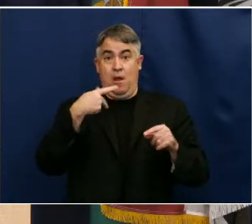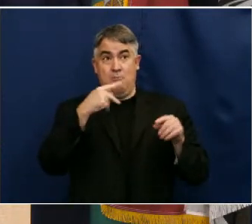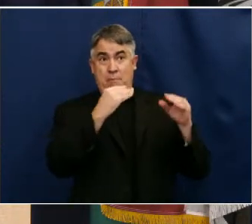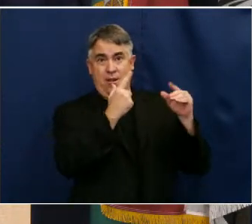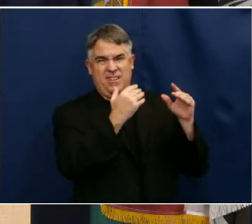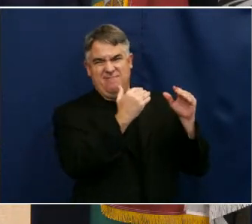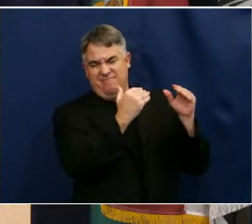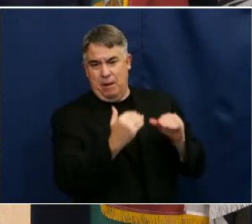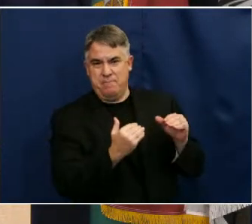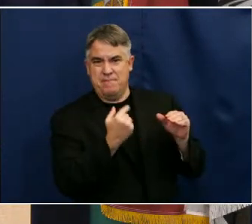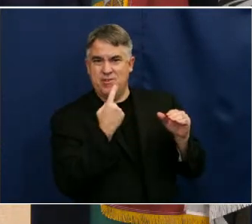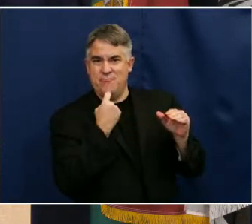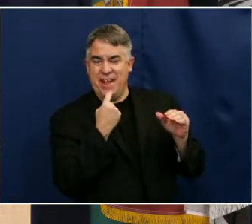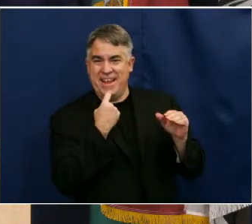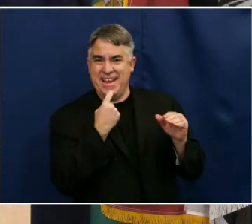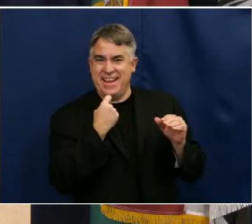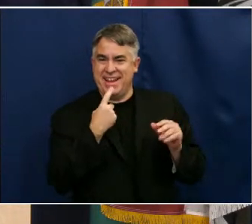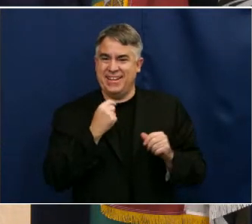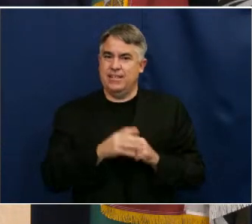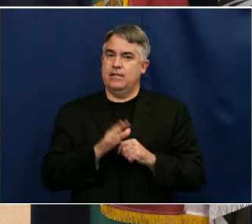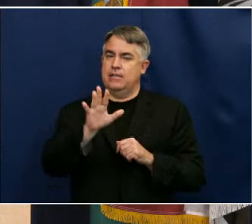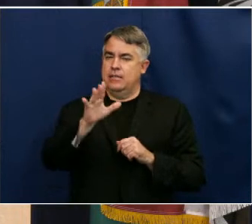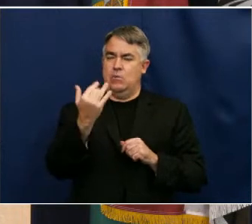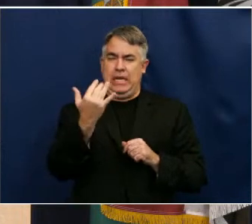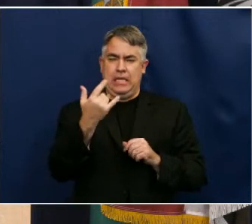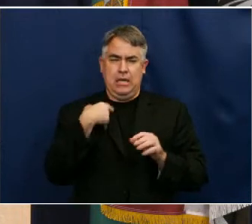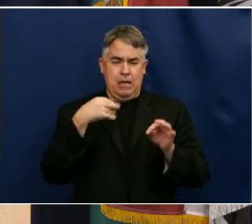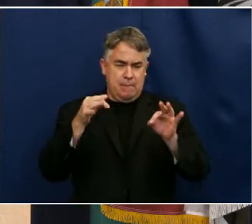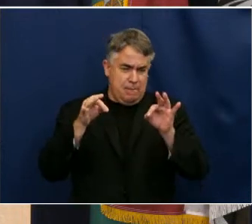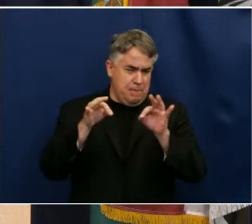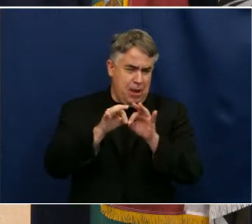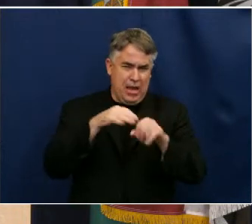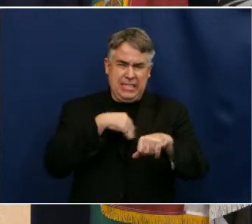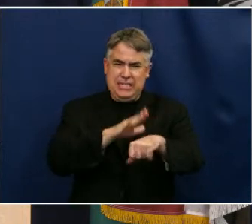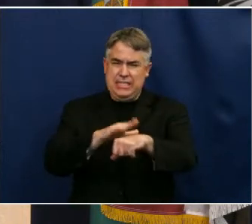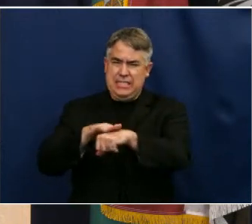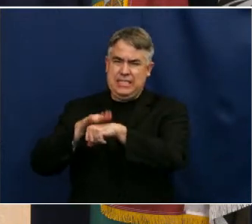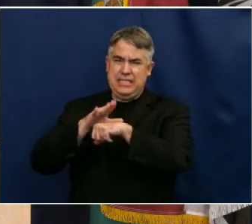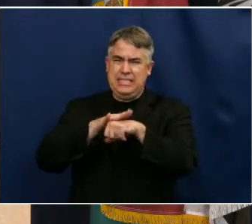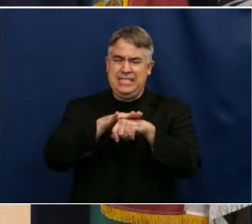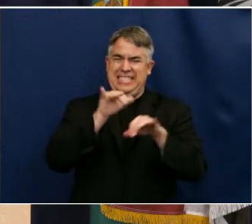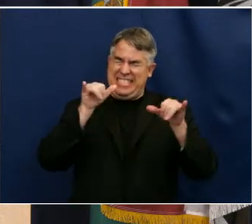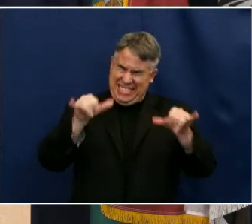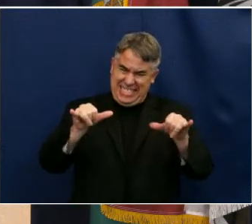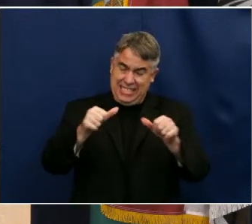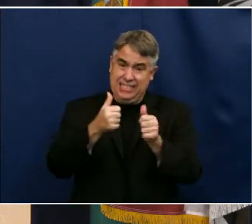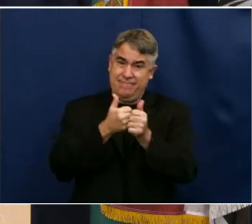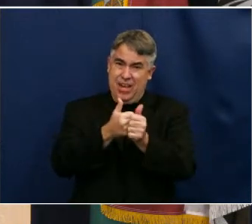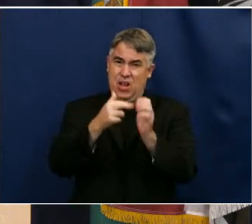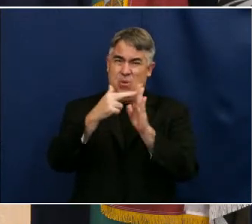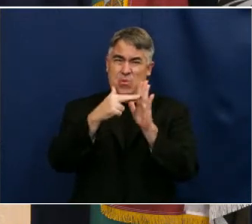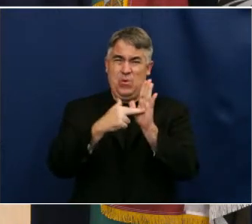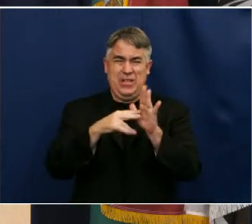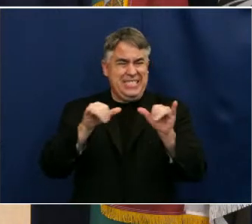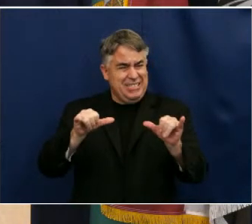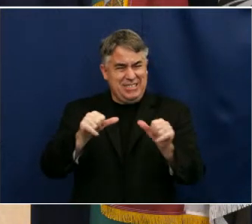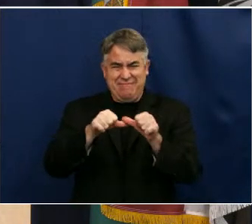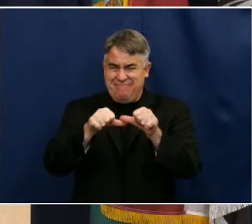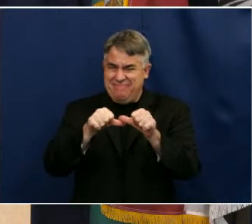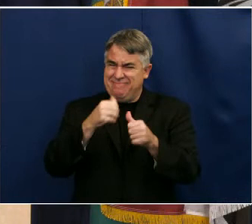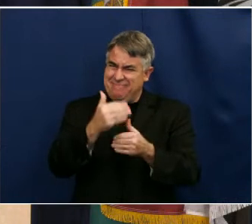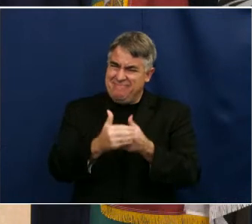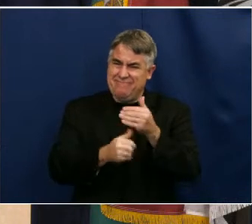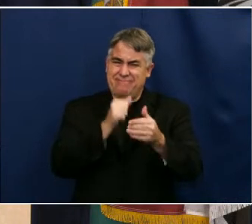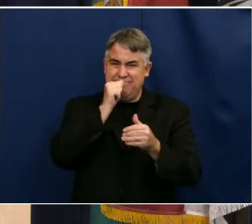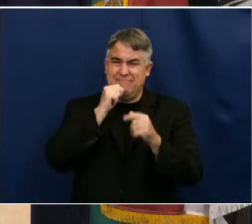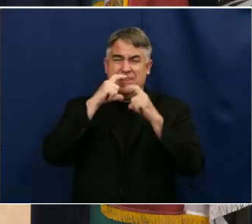to reinforce that all of the things we're doing to slow the spread, that's what's helping facilitate our progress. That's what's getting us on the path.